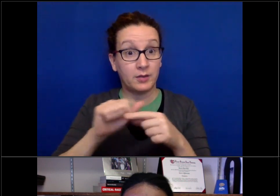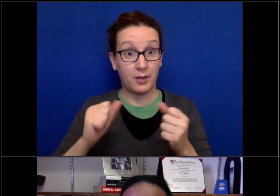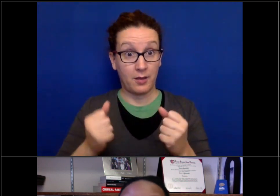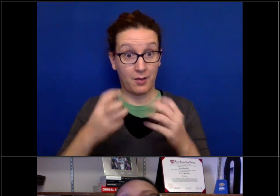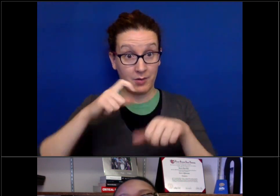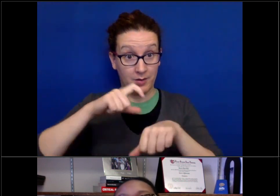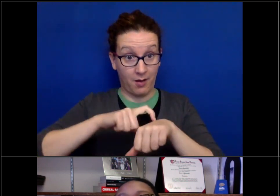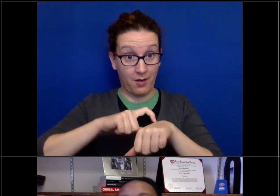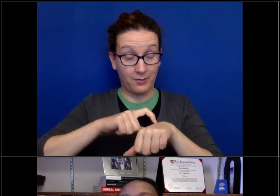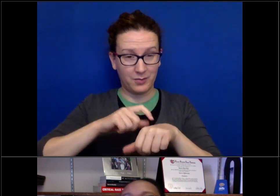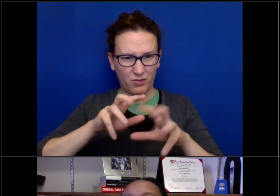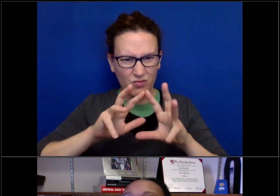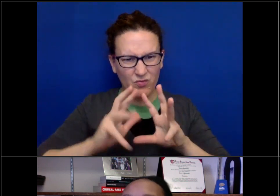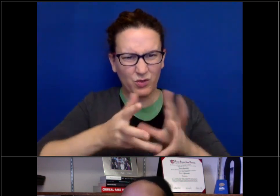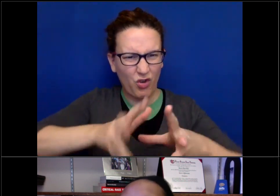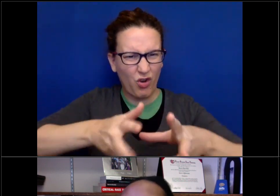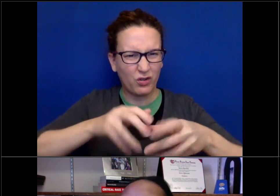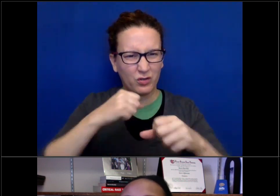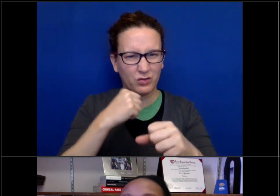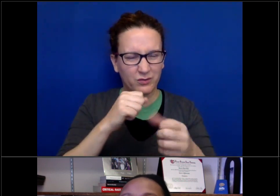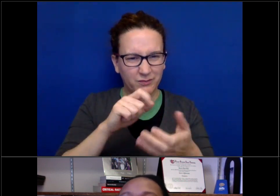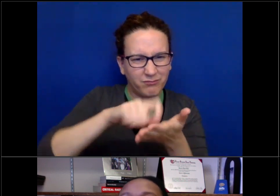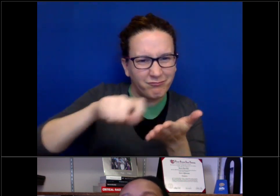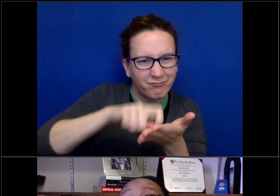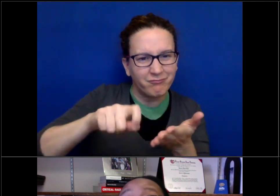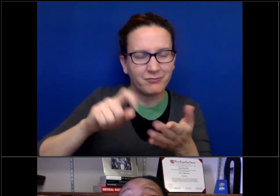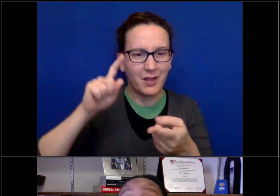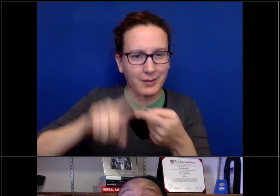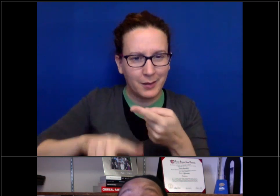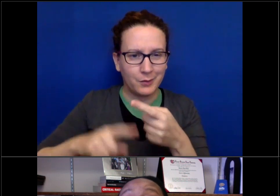really massage a work into being what you intended?